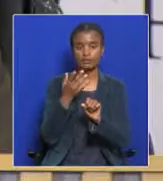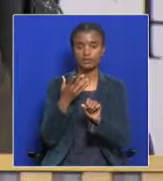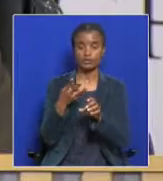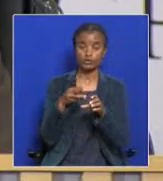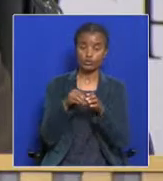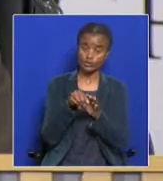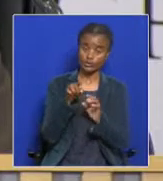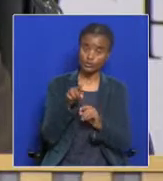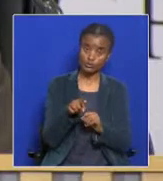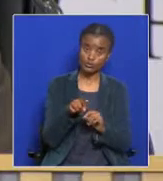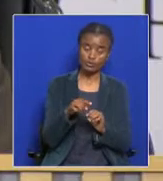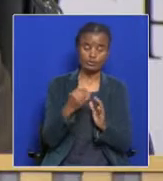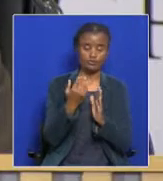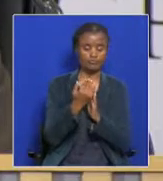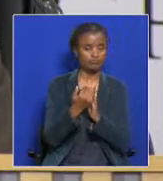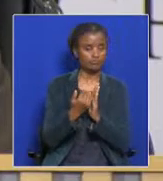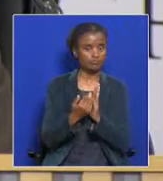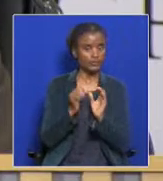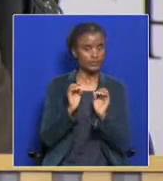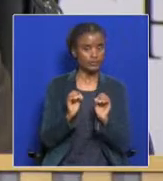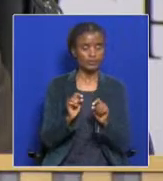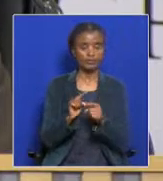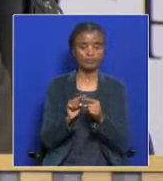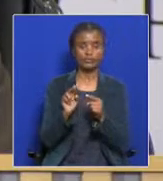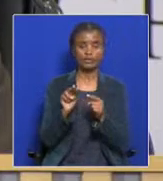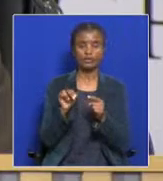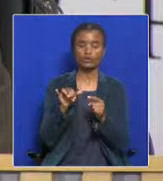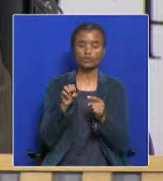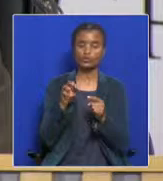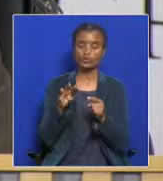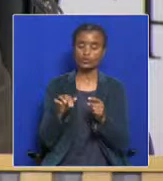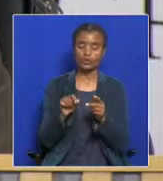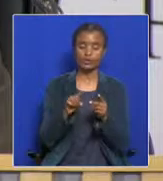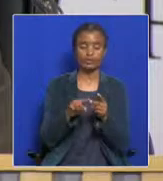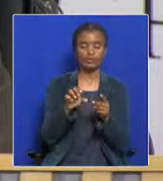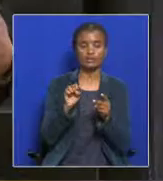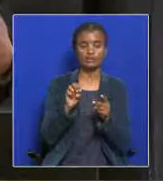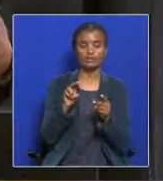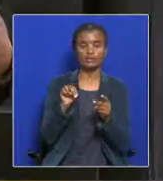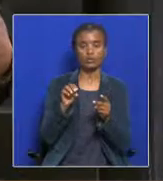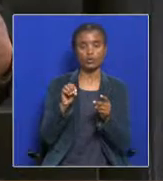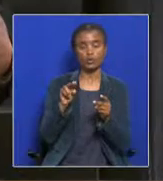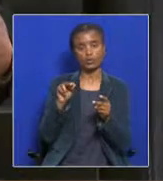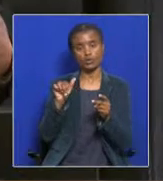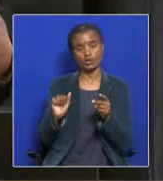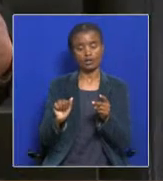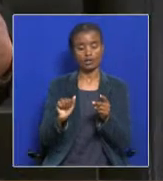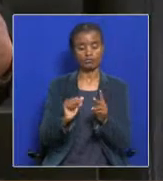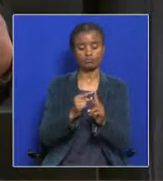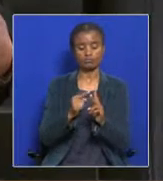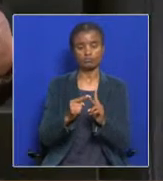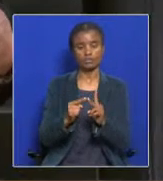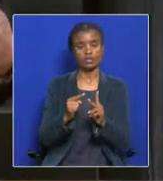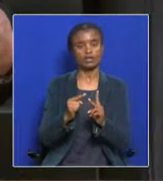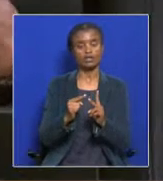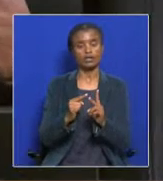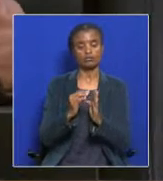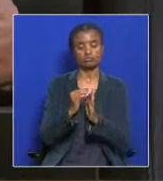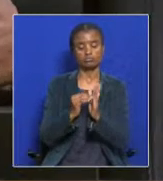Nyuswa, you, and General Sinona, we don't have any record of communication